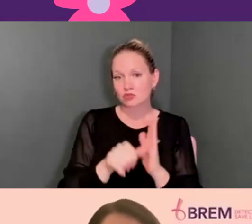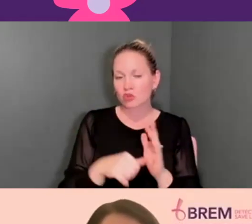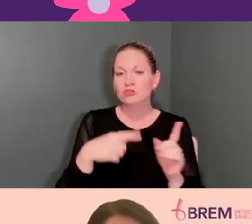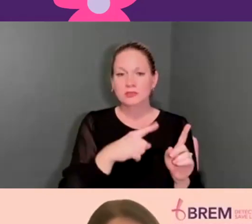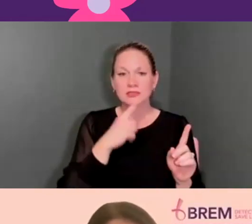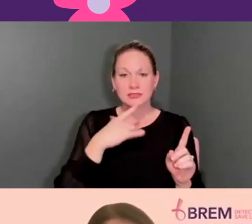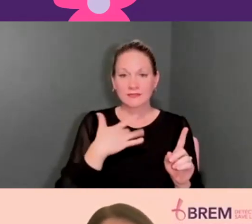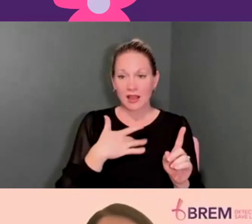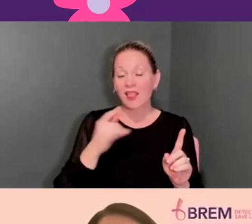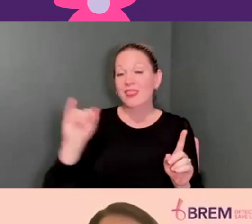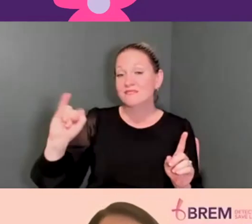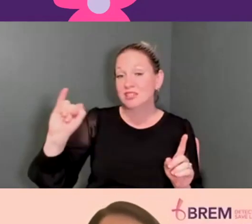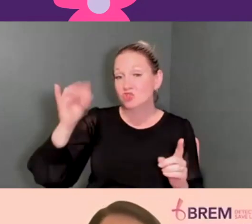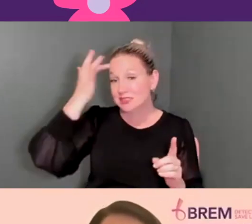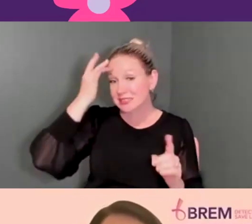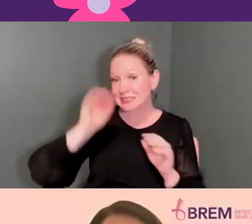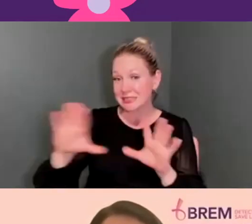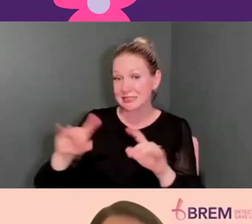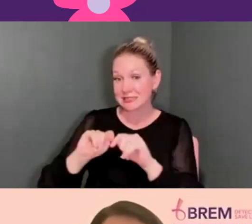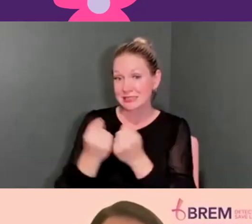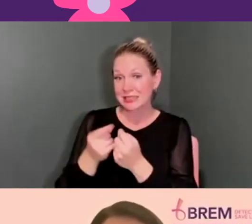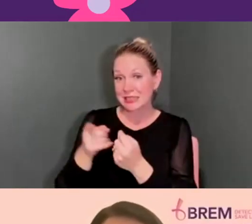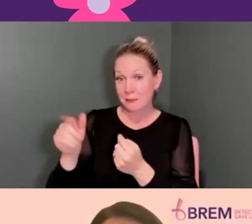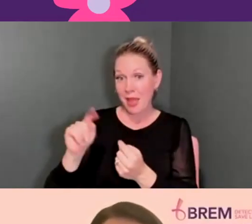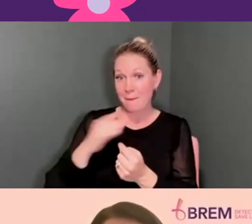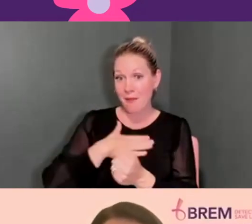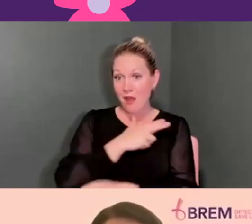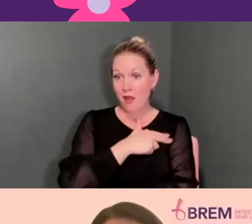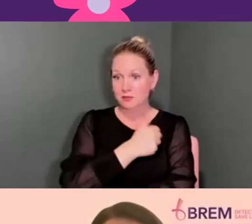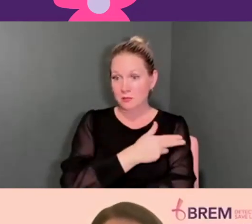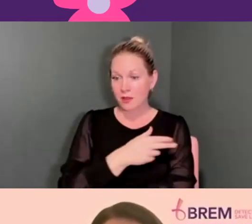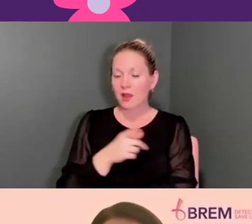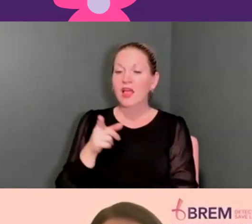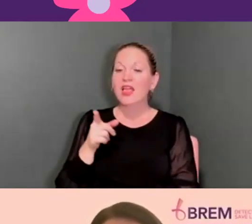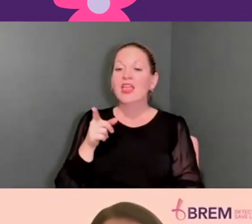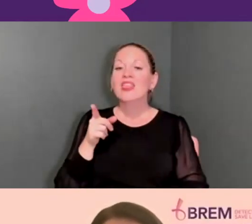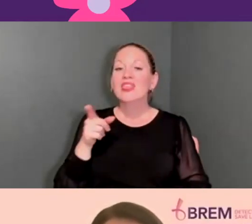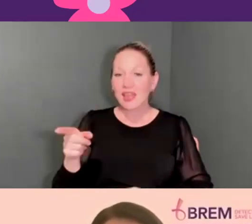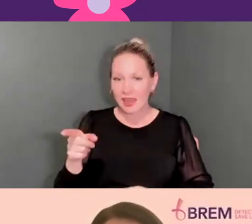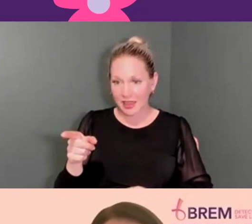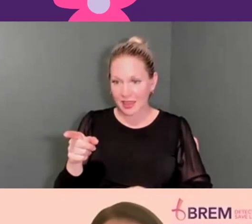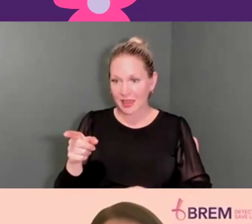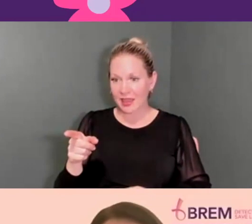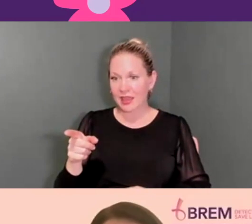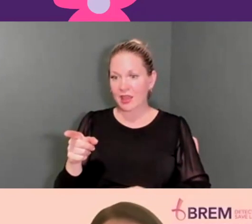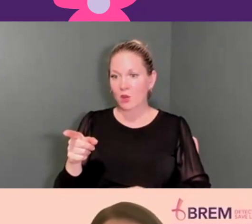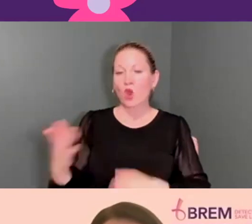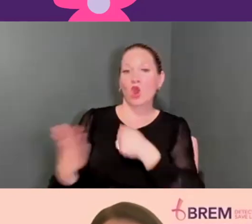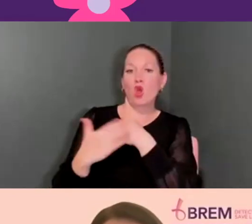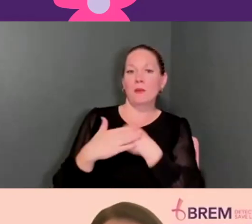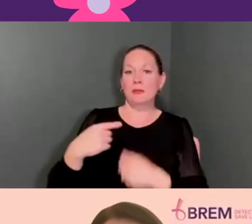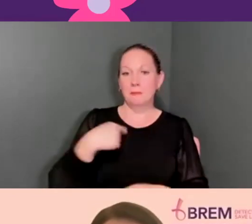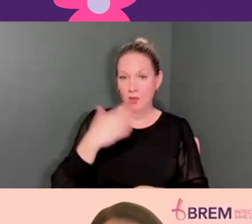infectious disease team at my teaching hospital were alarming me because I caught an infection after my